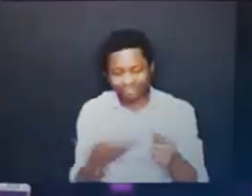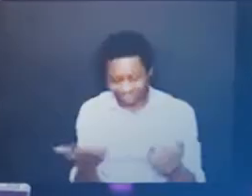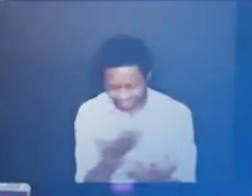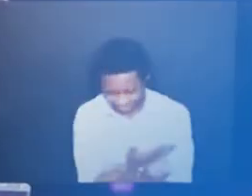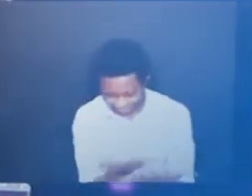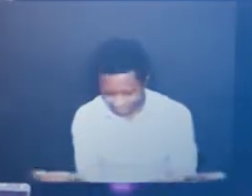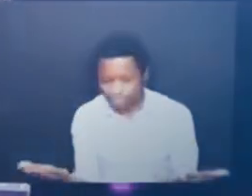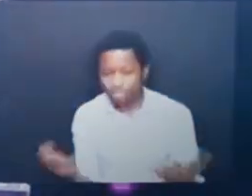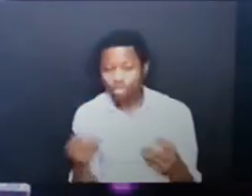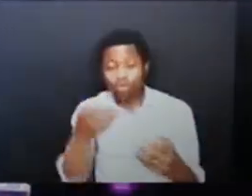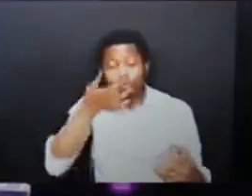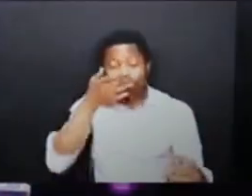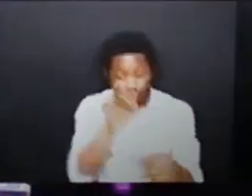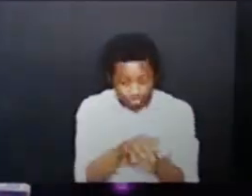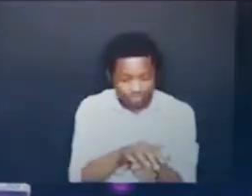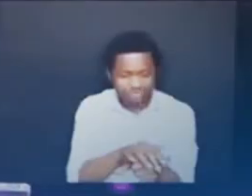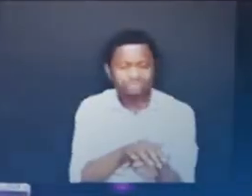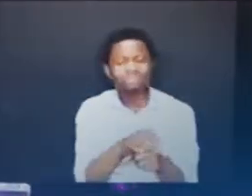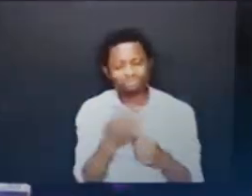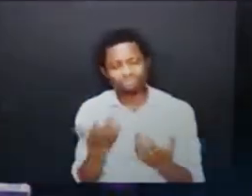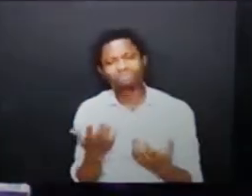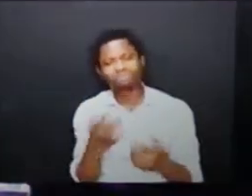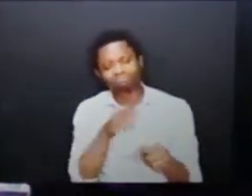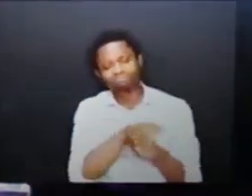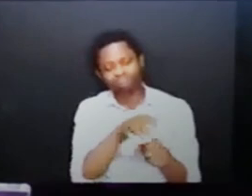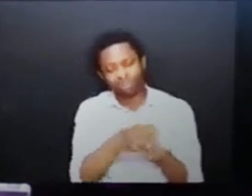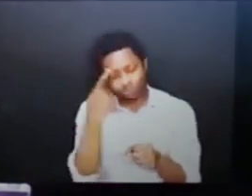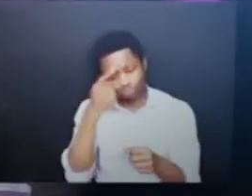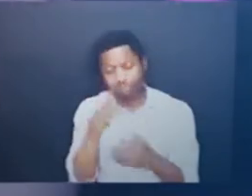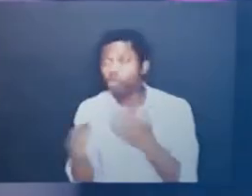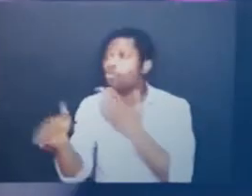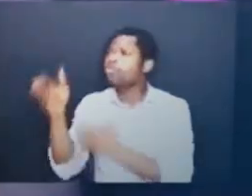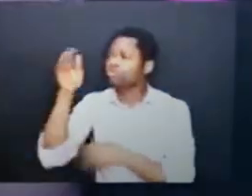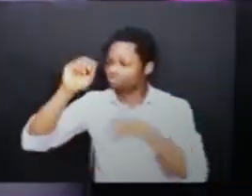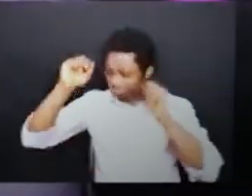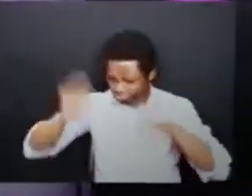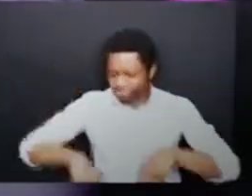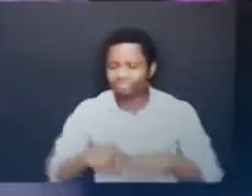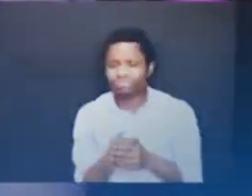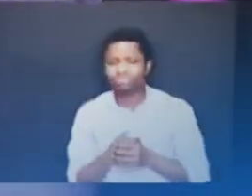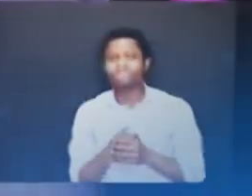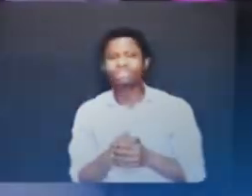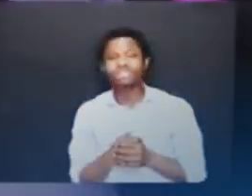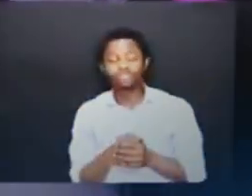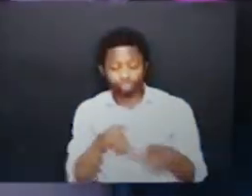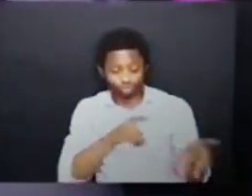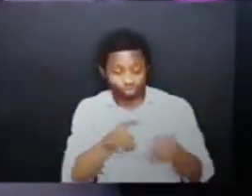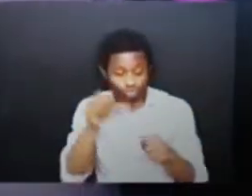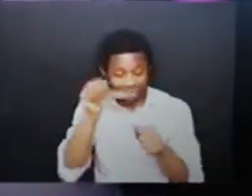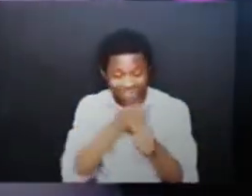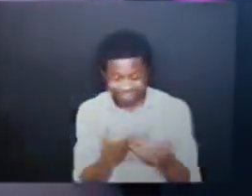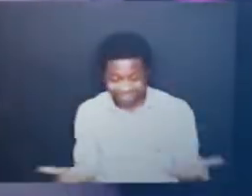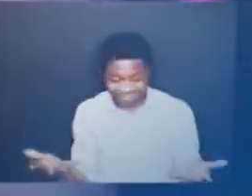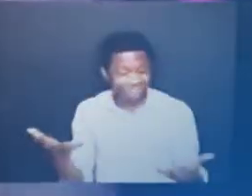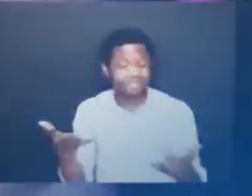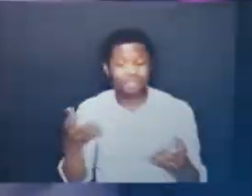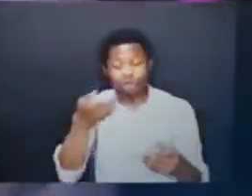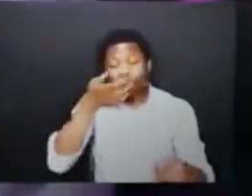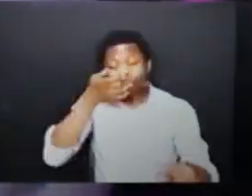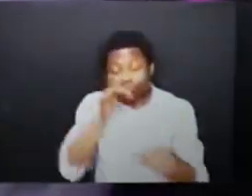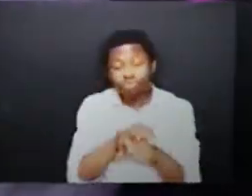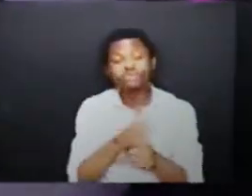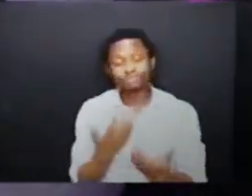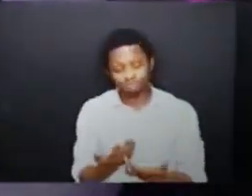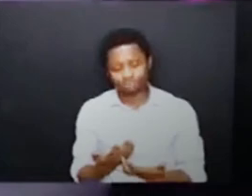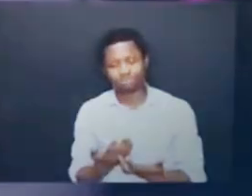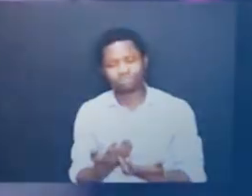promised. He has the ability to do what he has